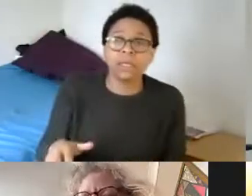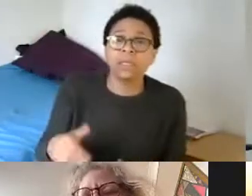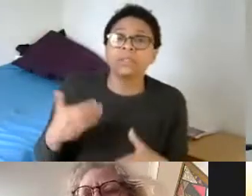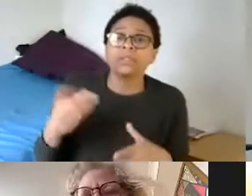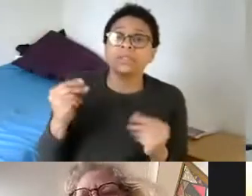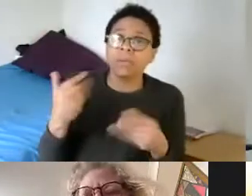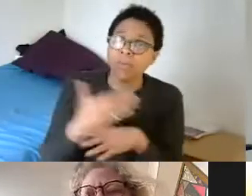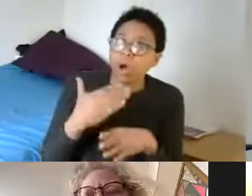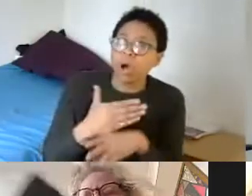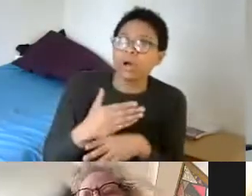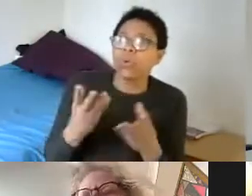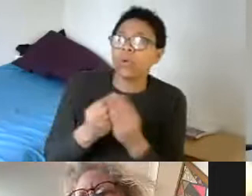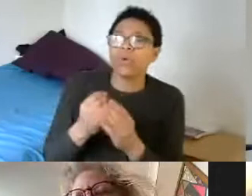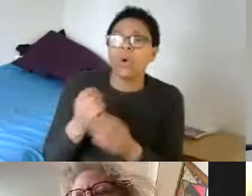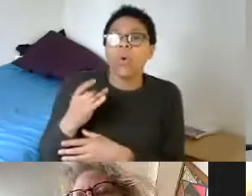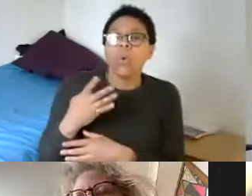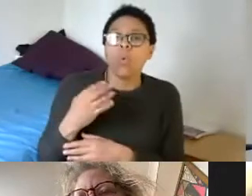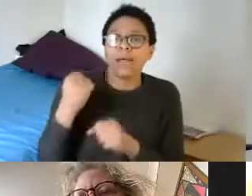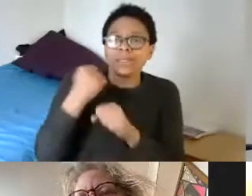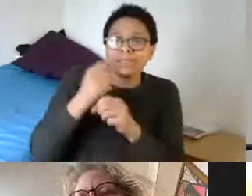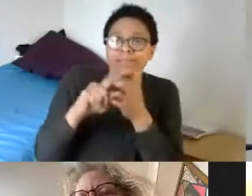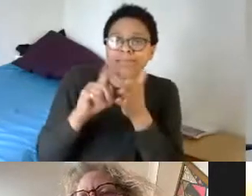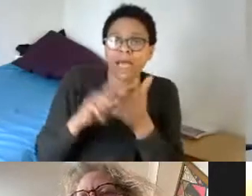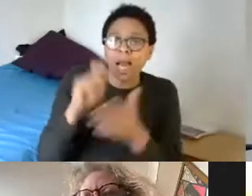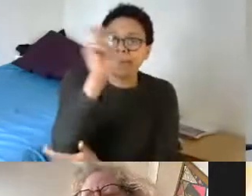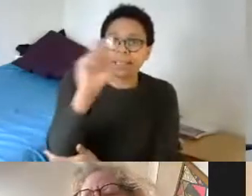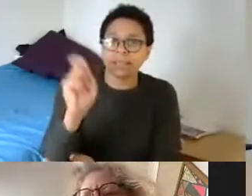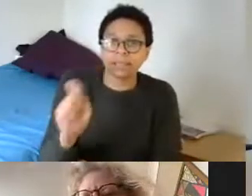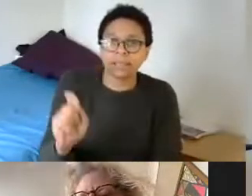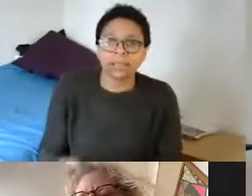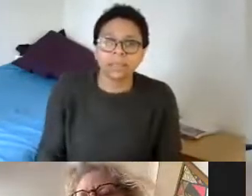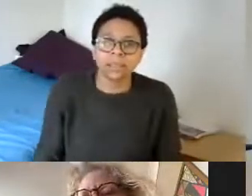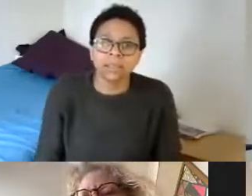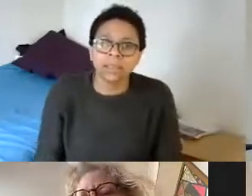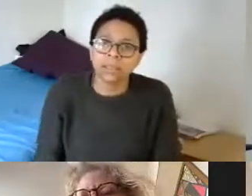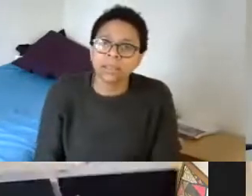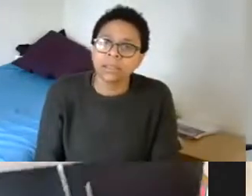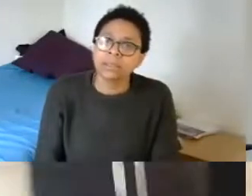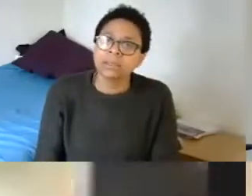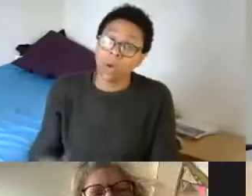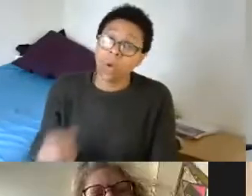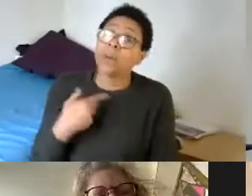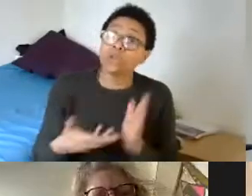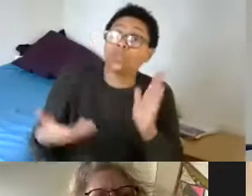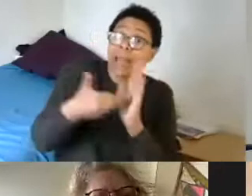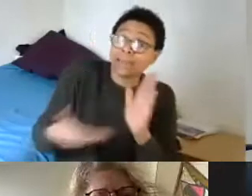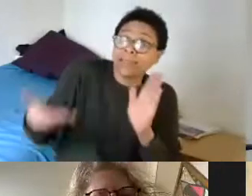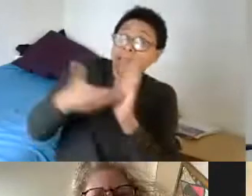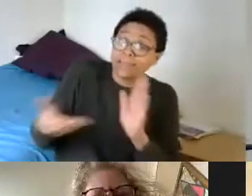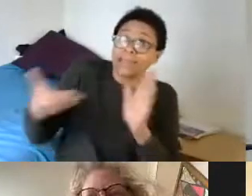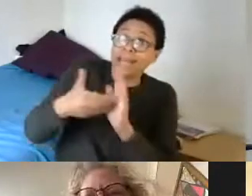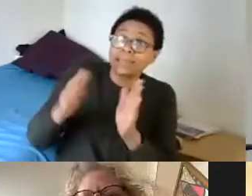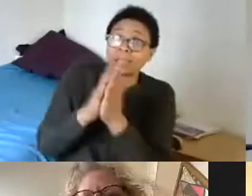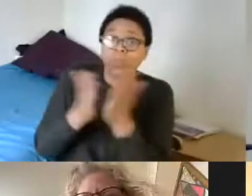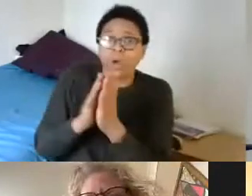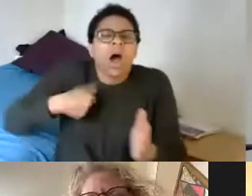I'm going to do some white gel pens on the outside of it as well. Yeah, and then finish it off with the lockdown stuff. So I just wanted to share that